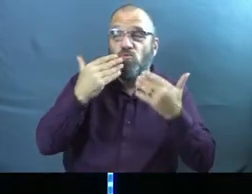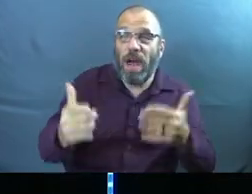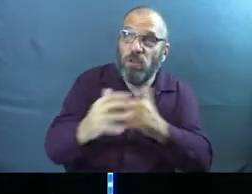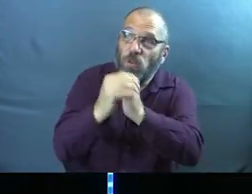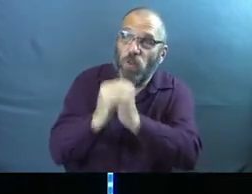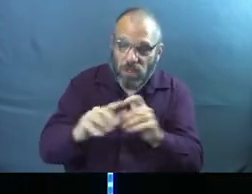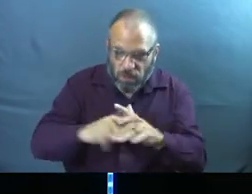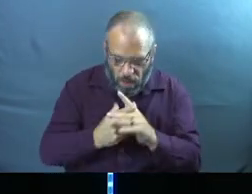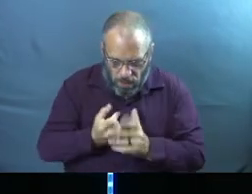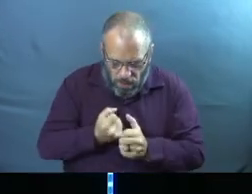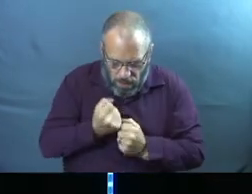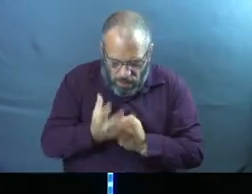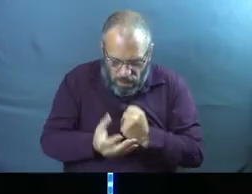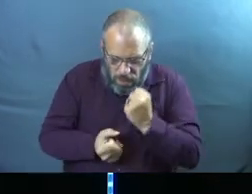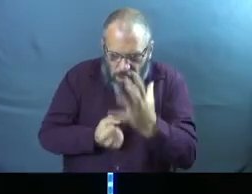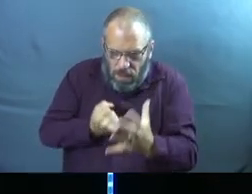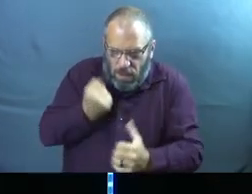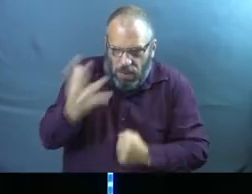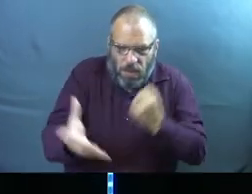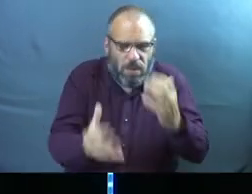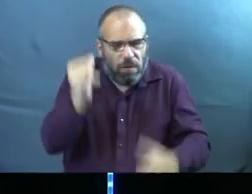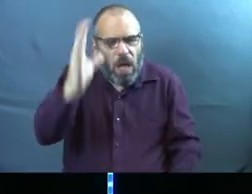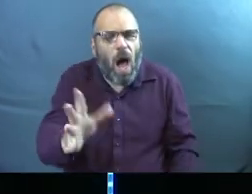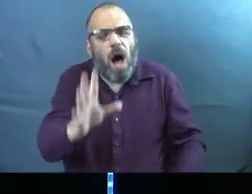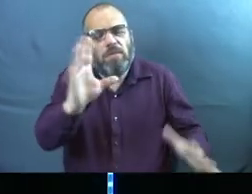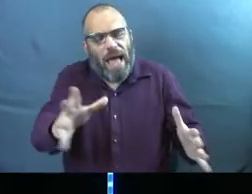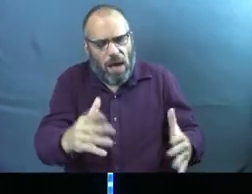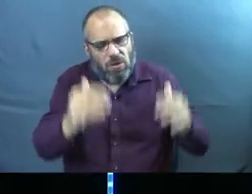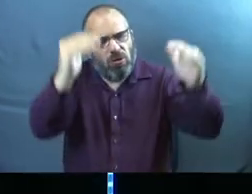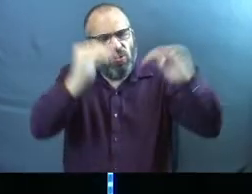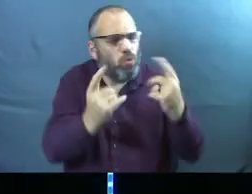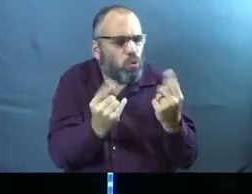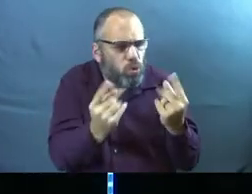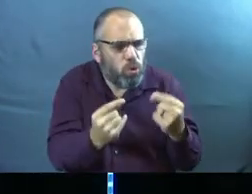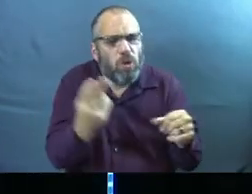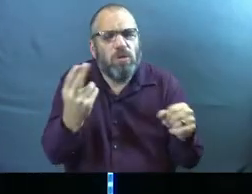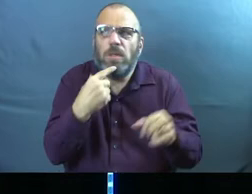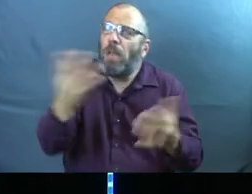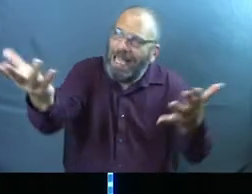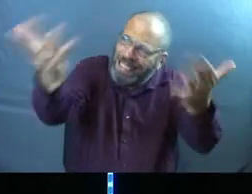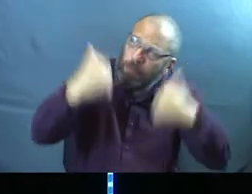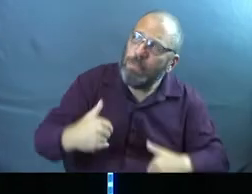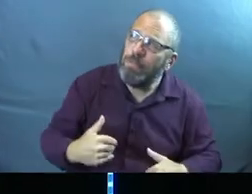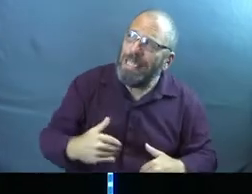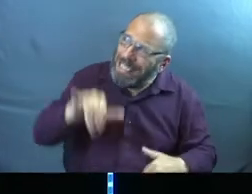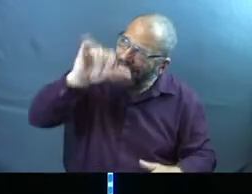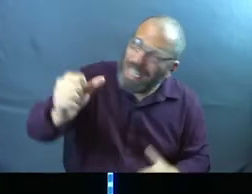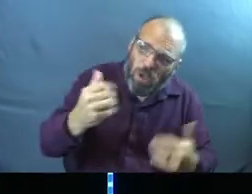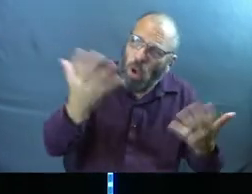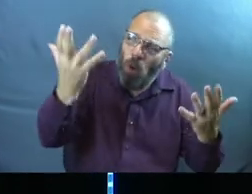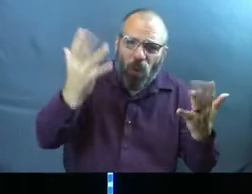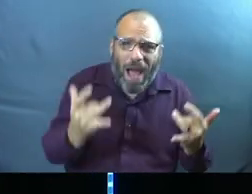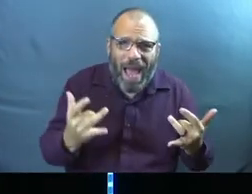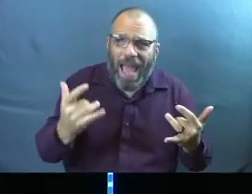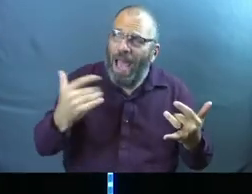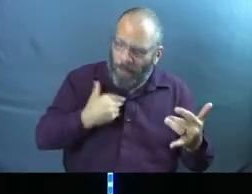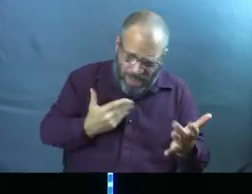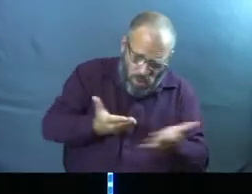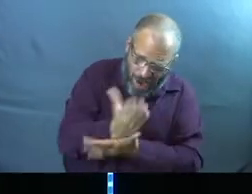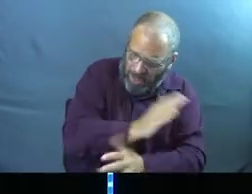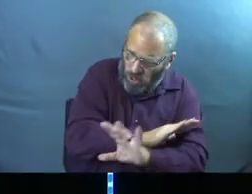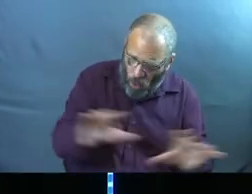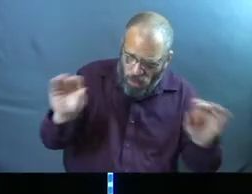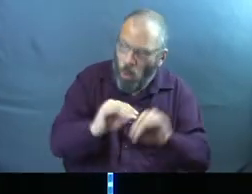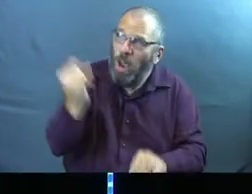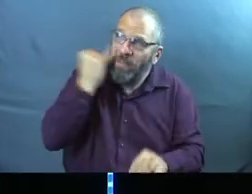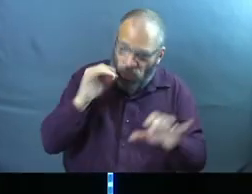and worship starts to explode and God says, now here's the next thing I want to do, you say yes. Why? Because I have no rights anymore. If